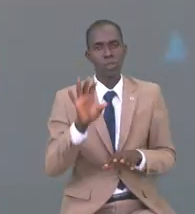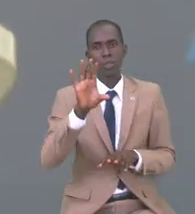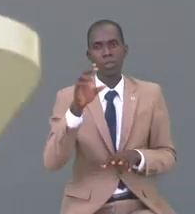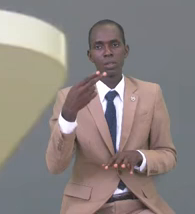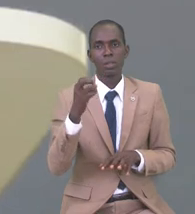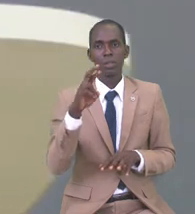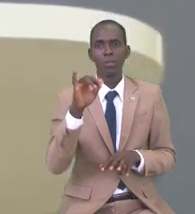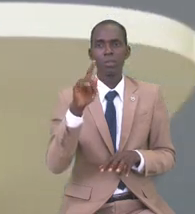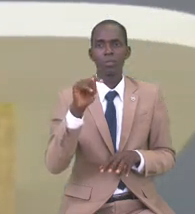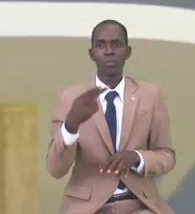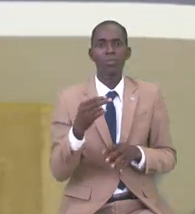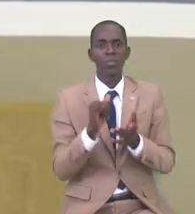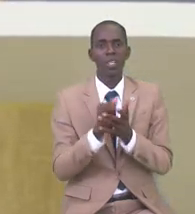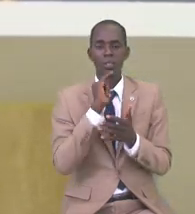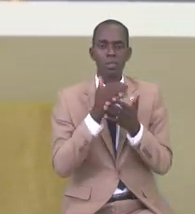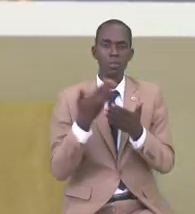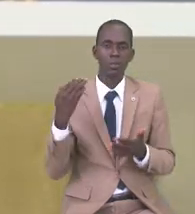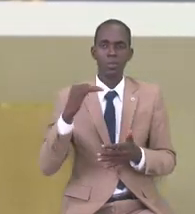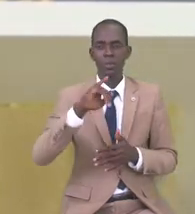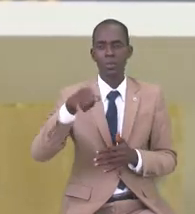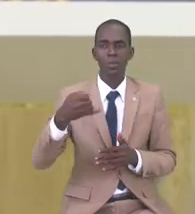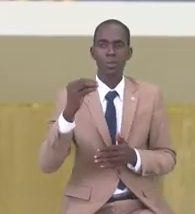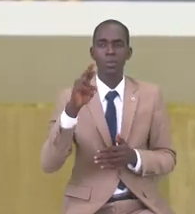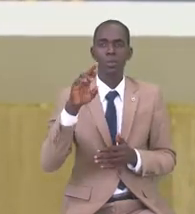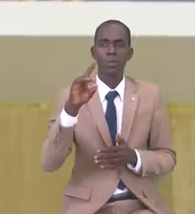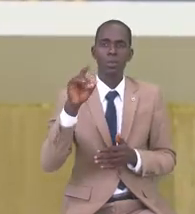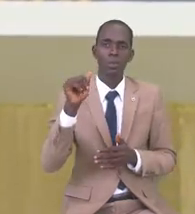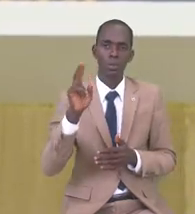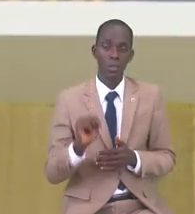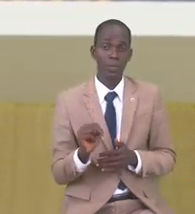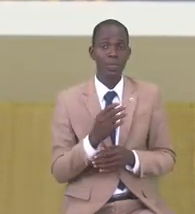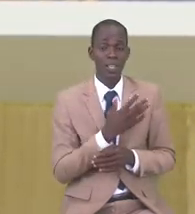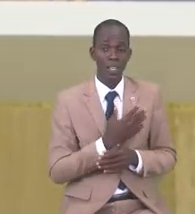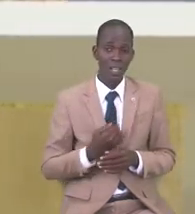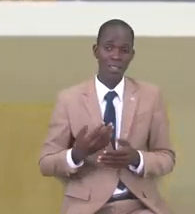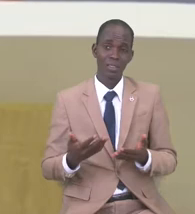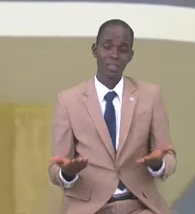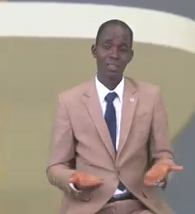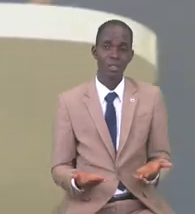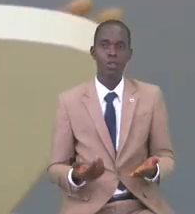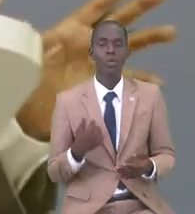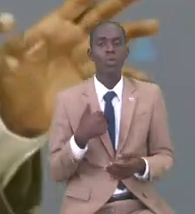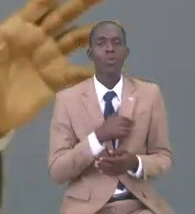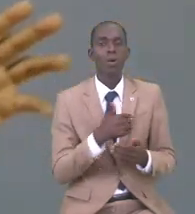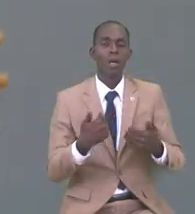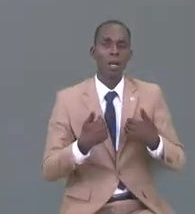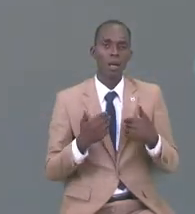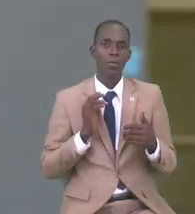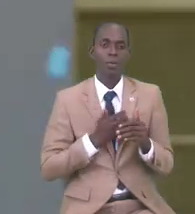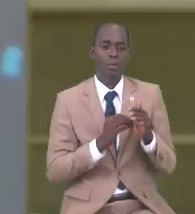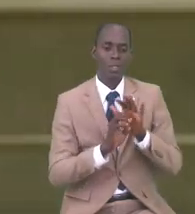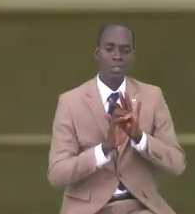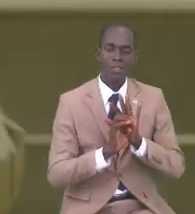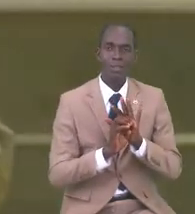that is before Jordan. And here we have our model. Here